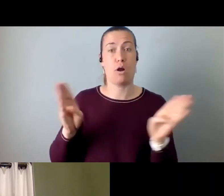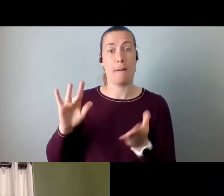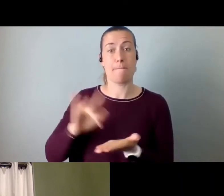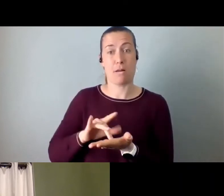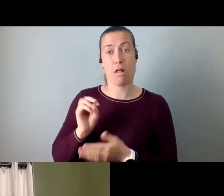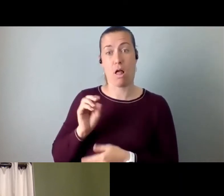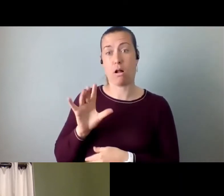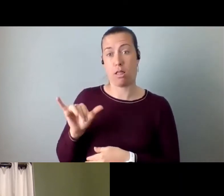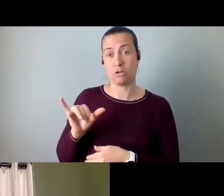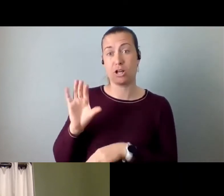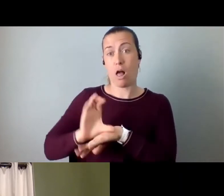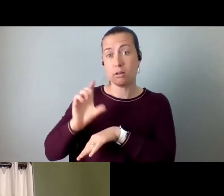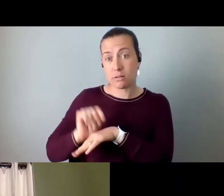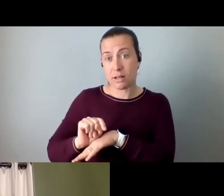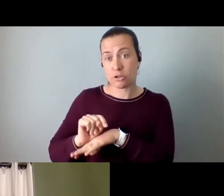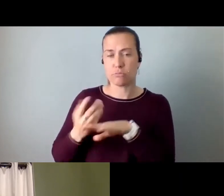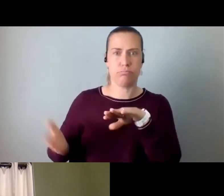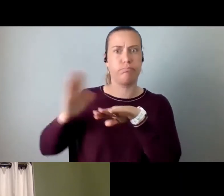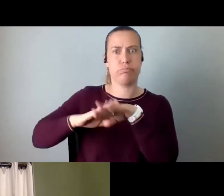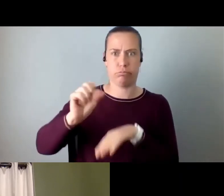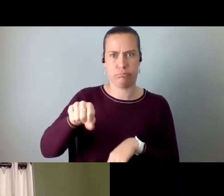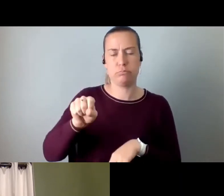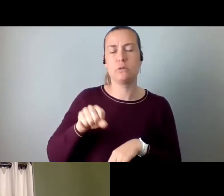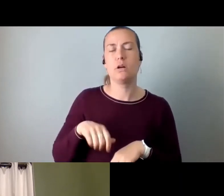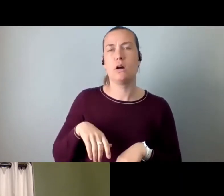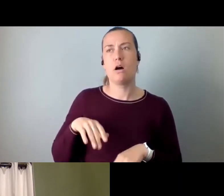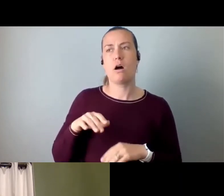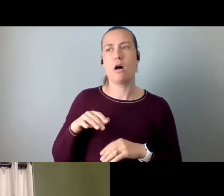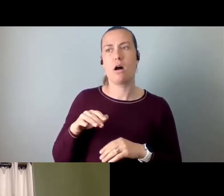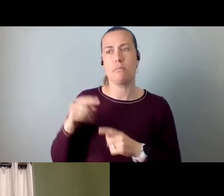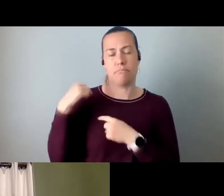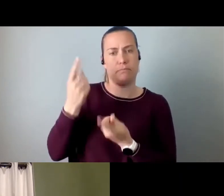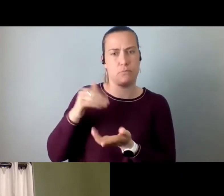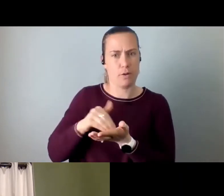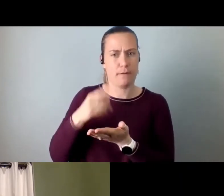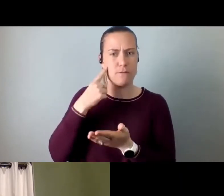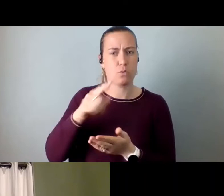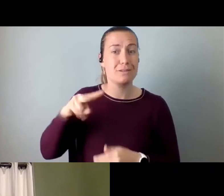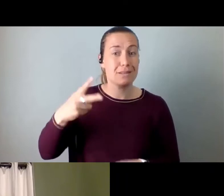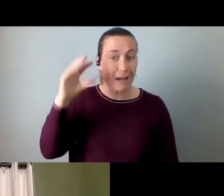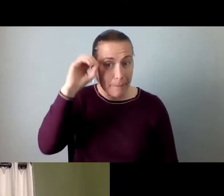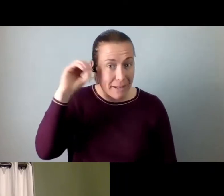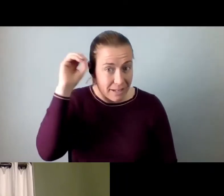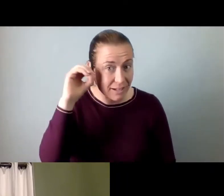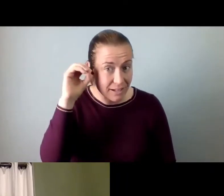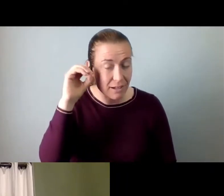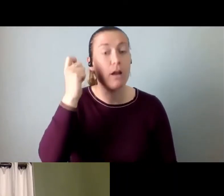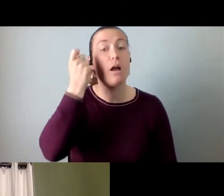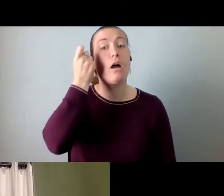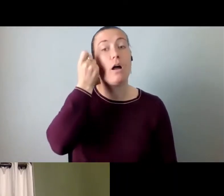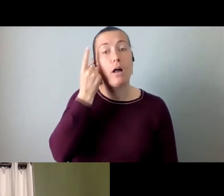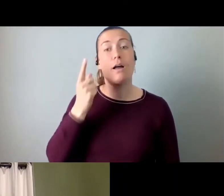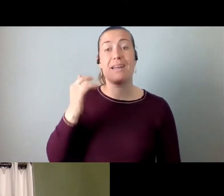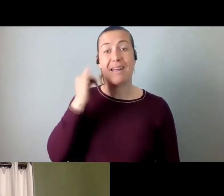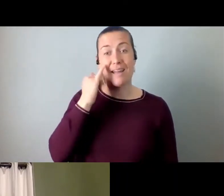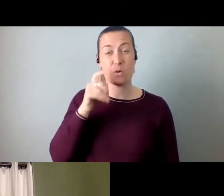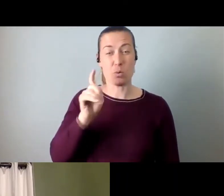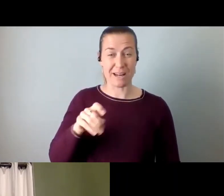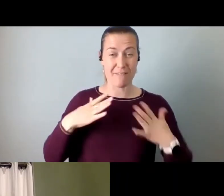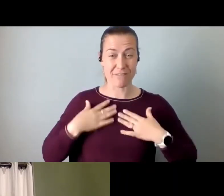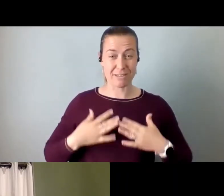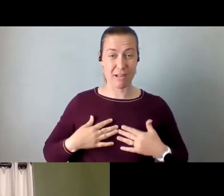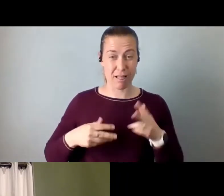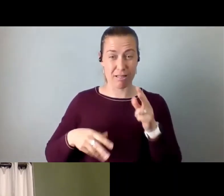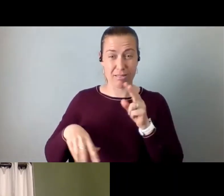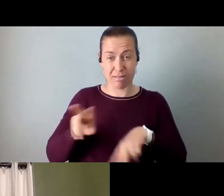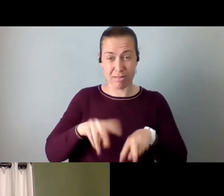colleagues' consultations. It's certainly been used frequently for second opinions, but if a physical exam was required, we really had to